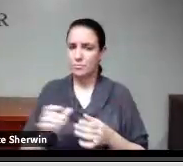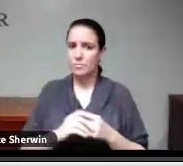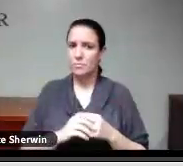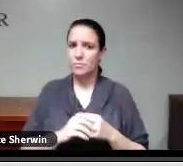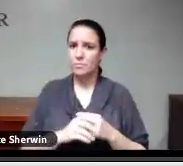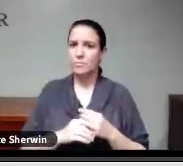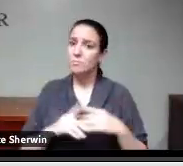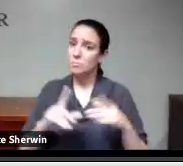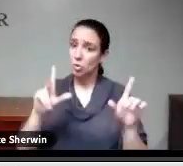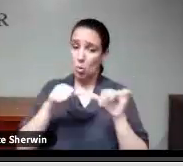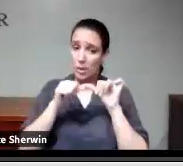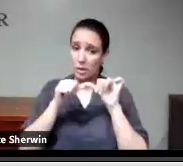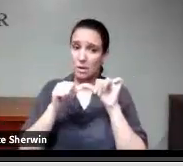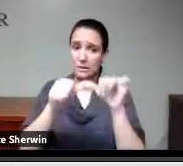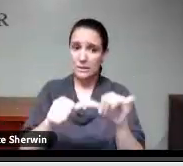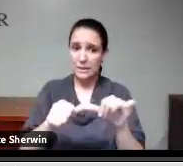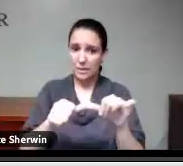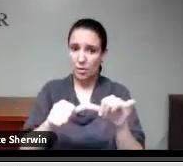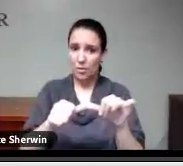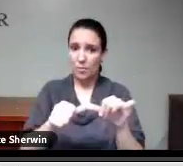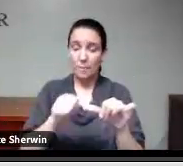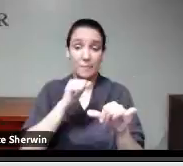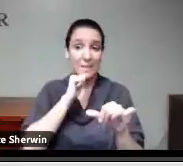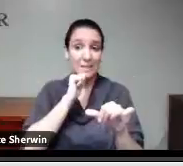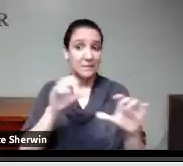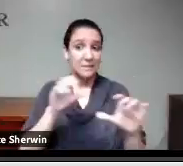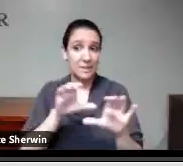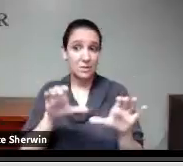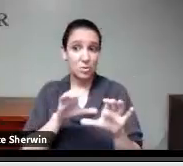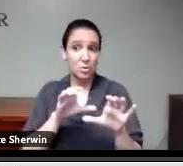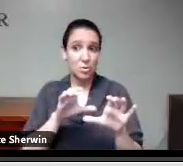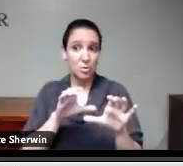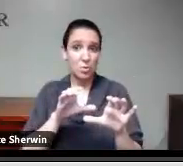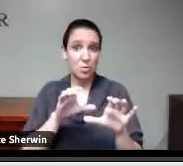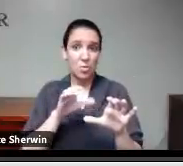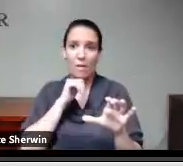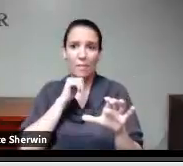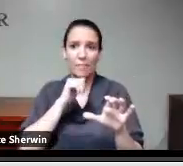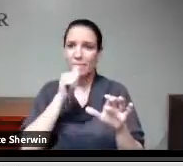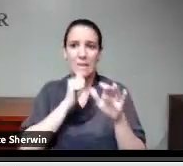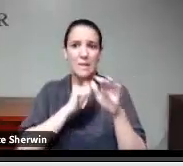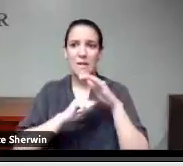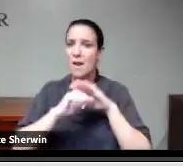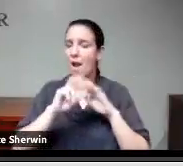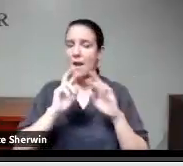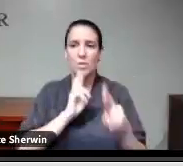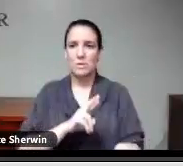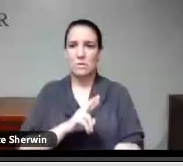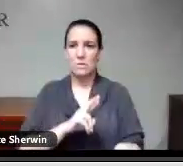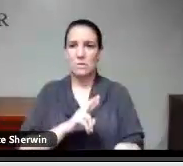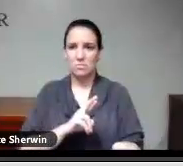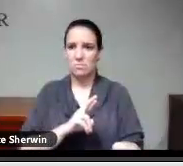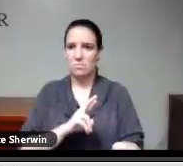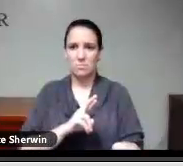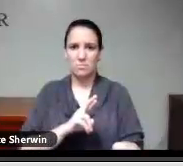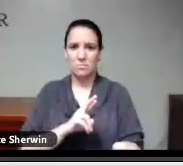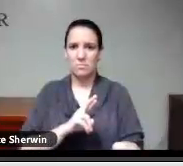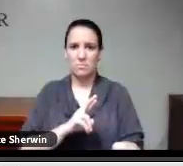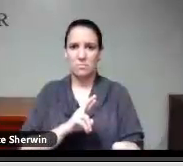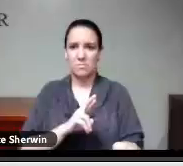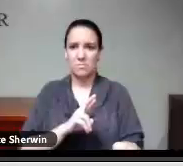keep moving. What they did not do was hide their results. They instead took their